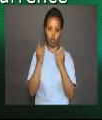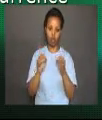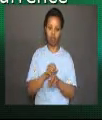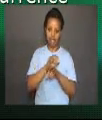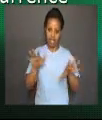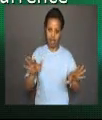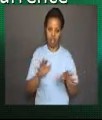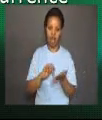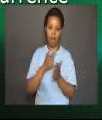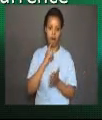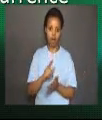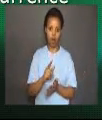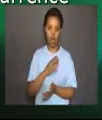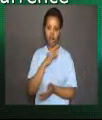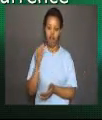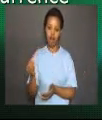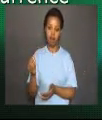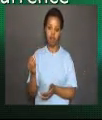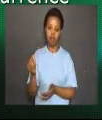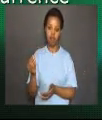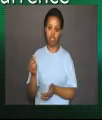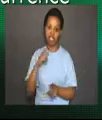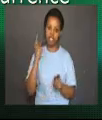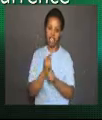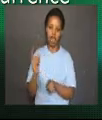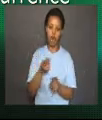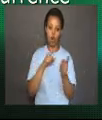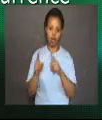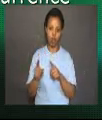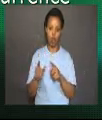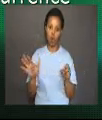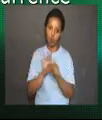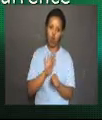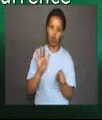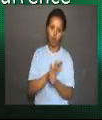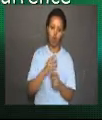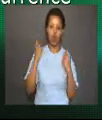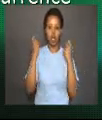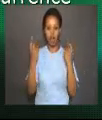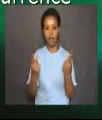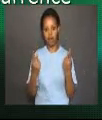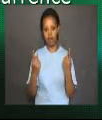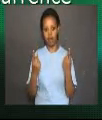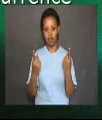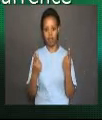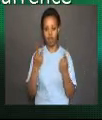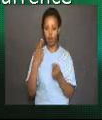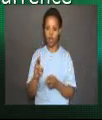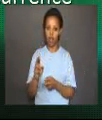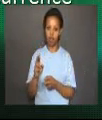revealed and it becomes possible to fully understand an idea